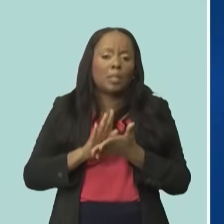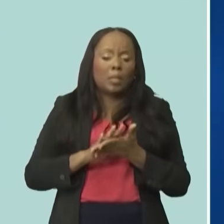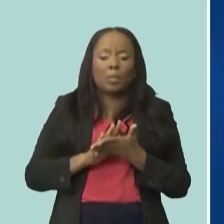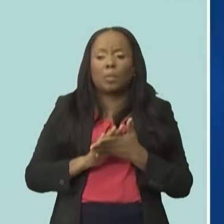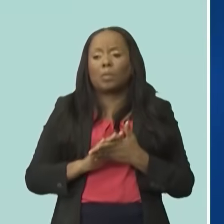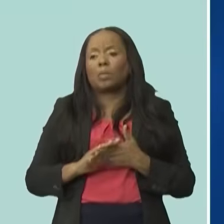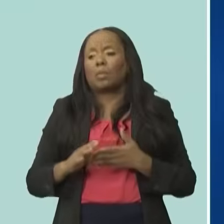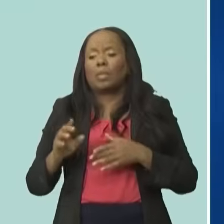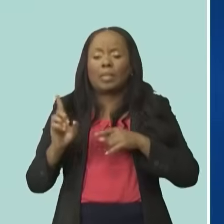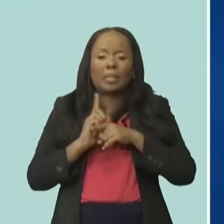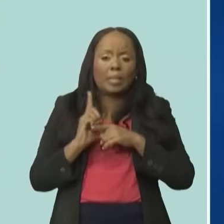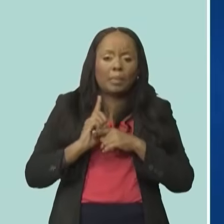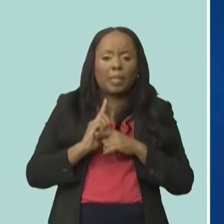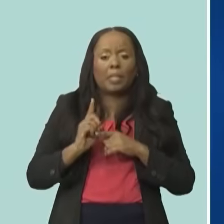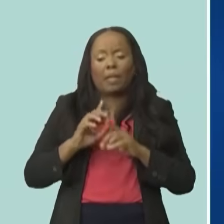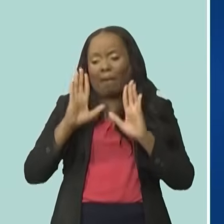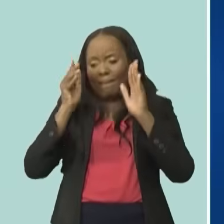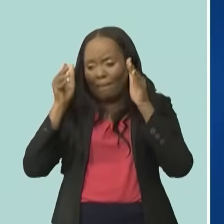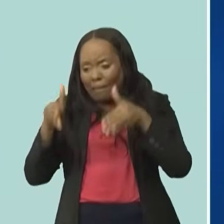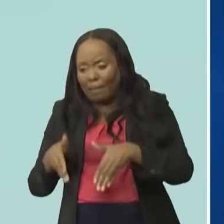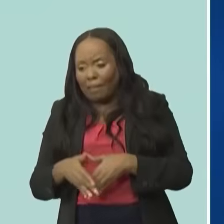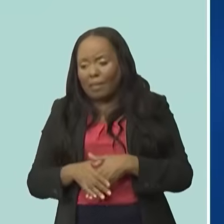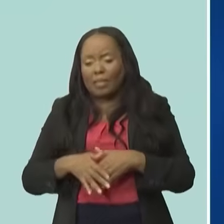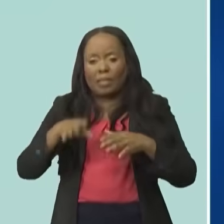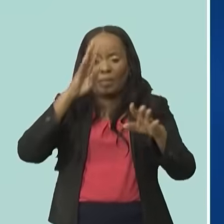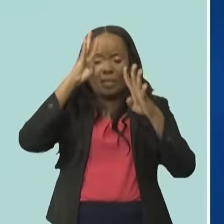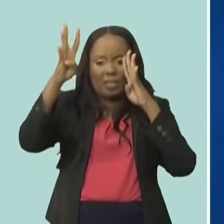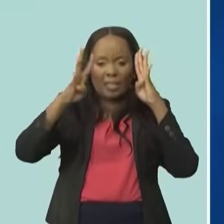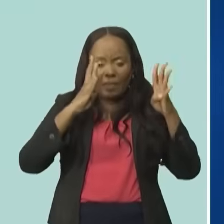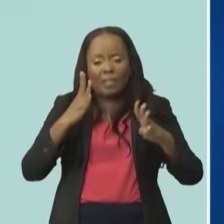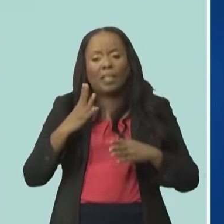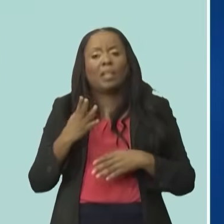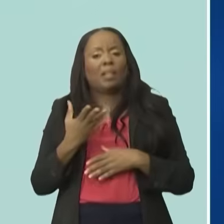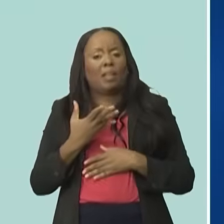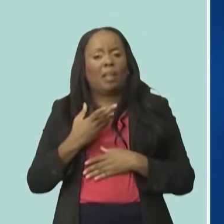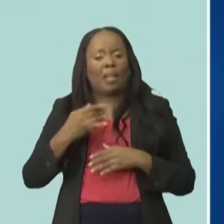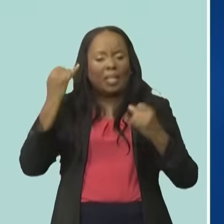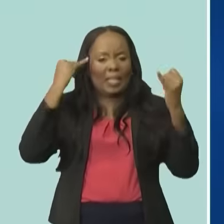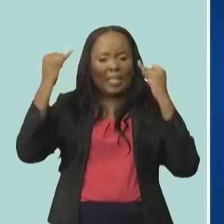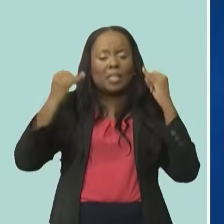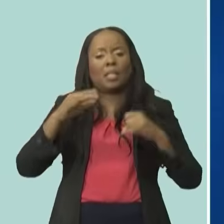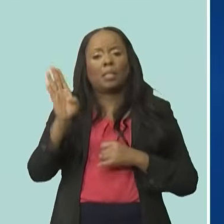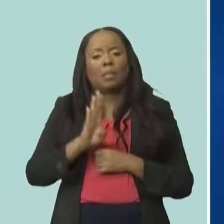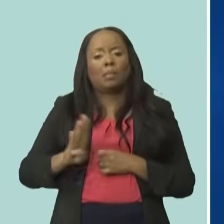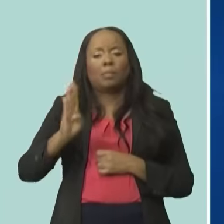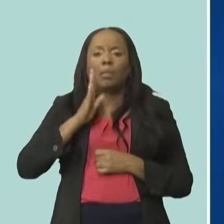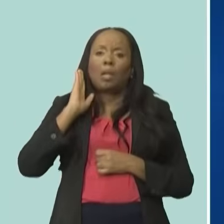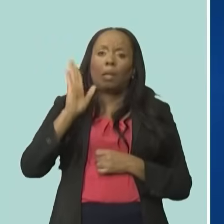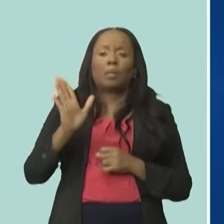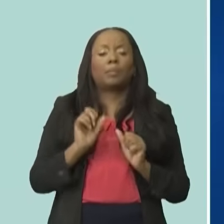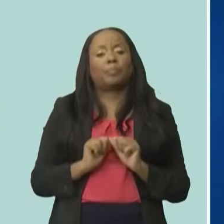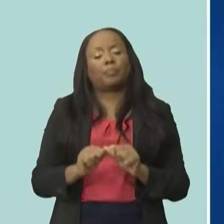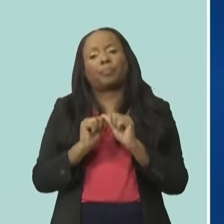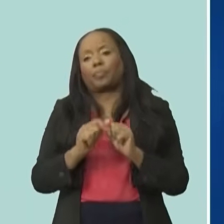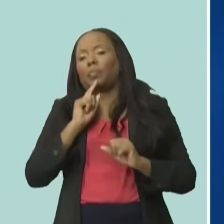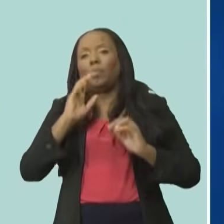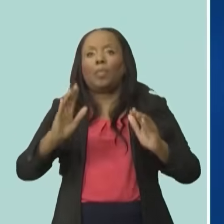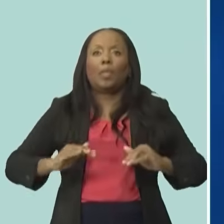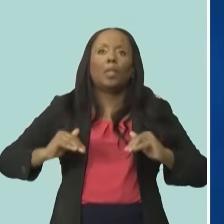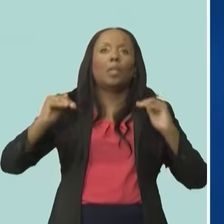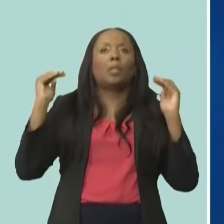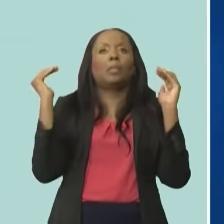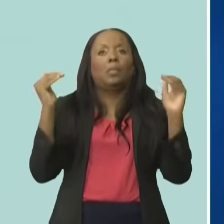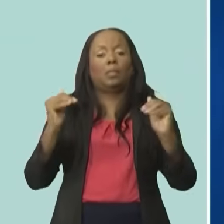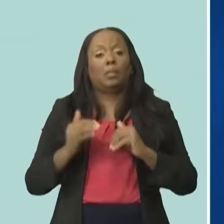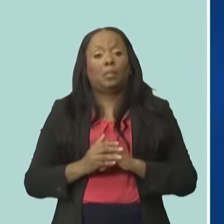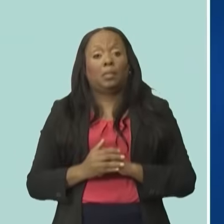discipline, focus, and creativity, backed by innovation, believe you me, Barbados will be a country that continues to punch above its weight, not just now,